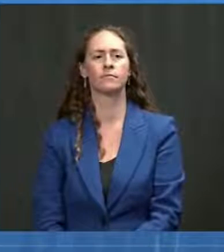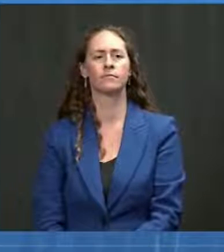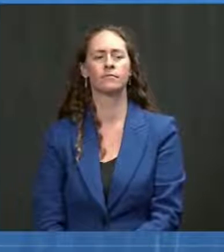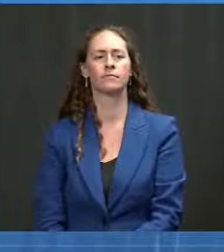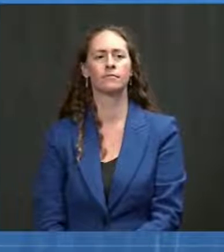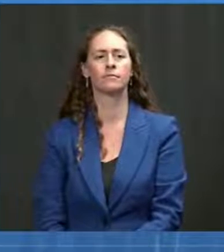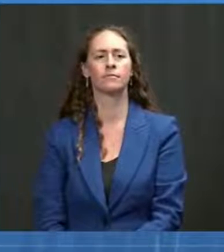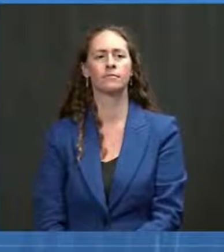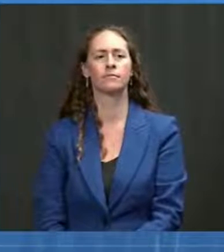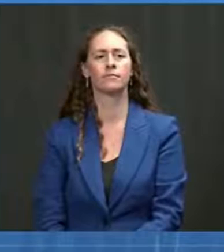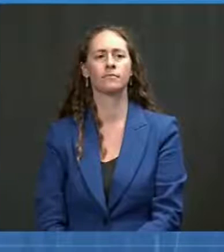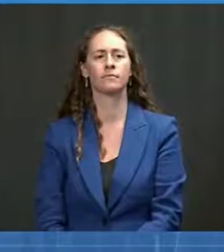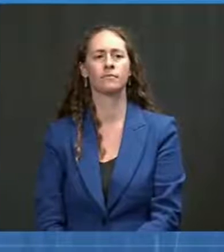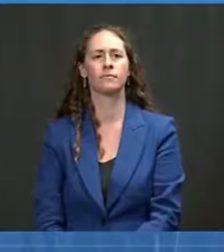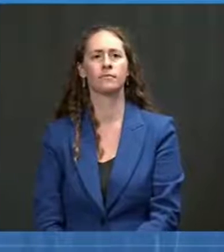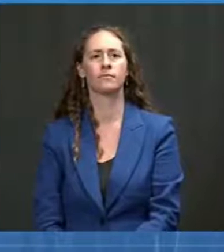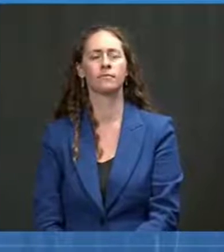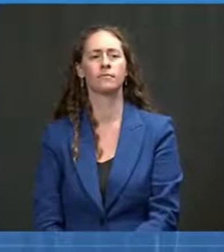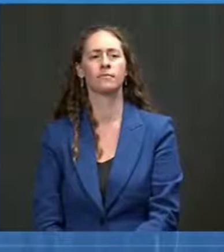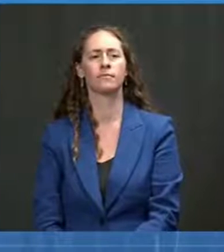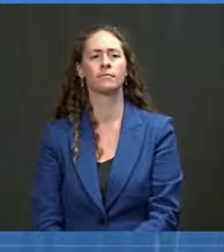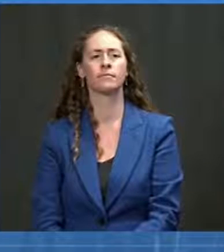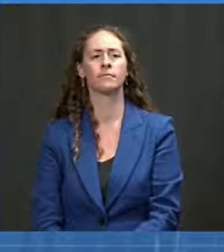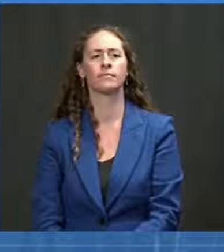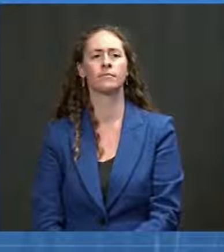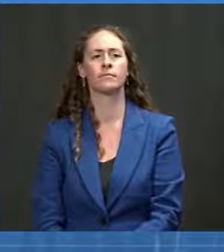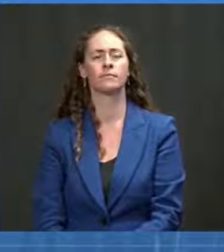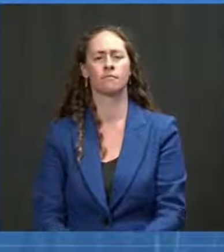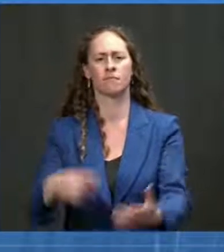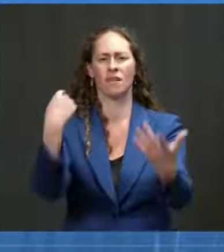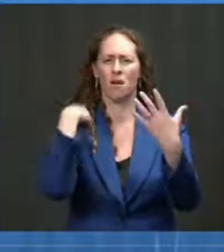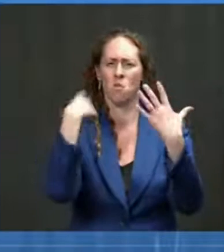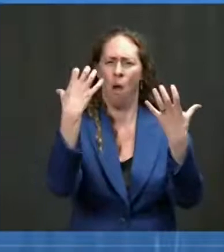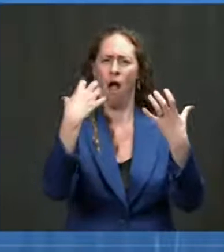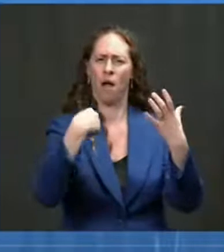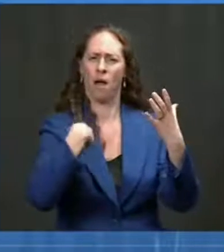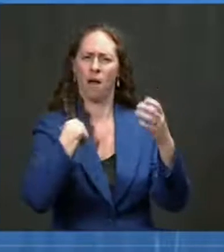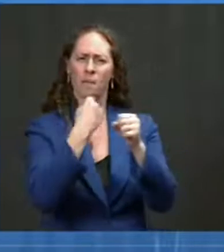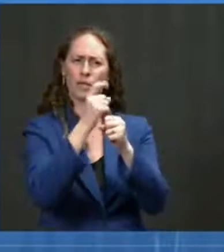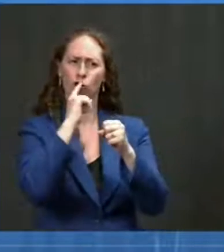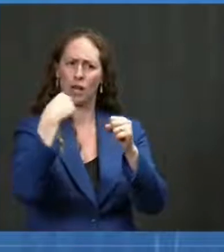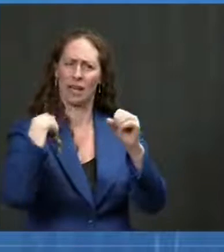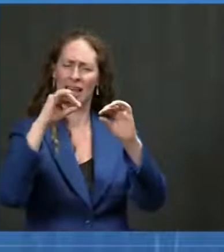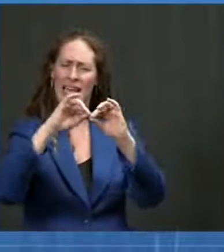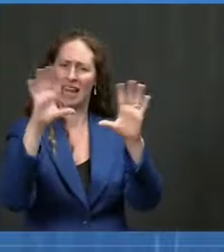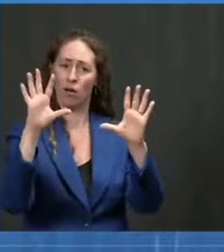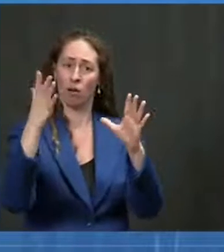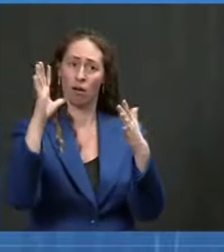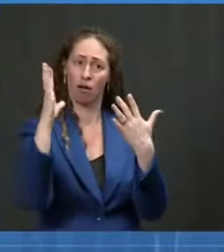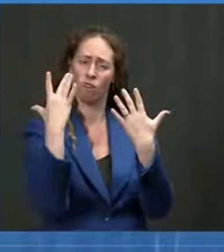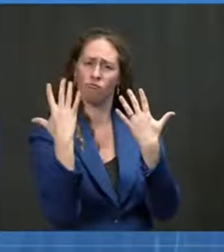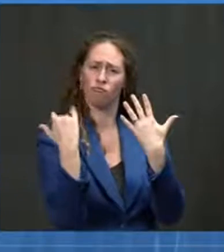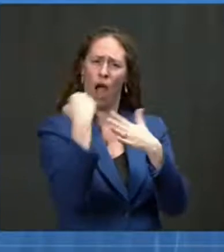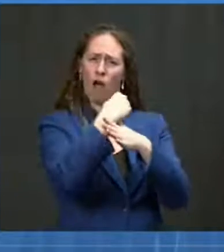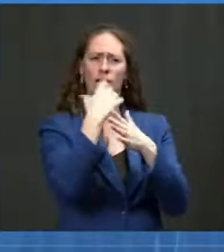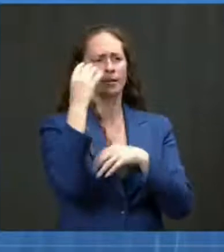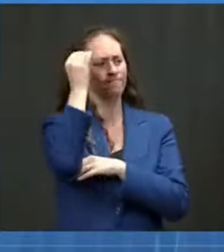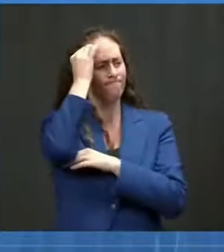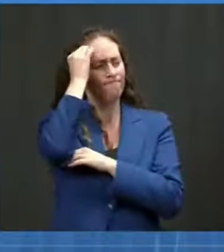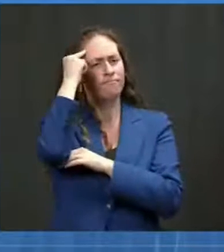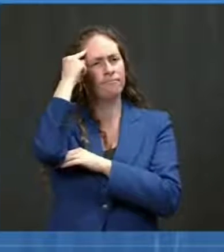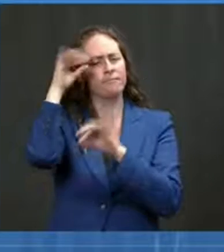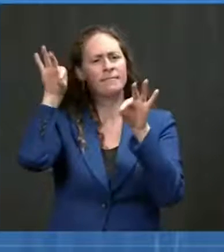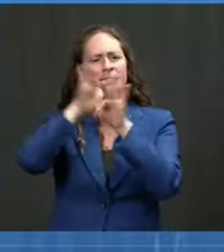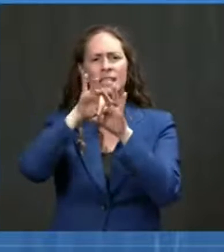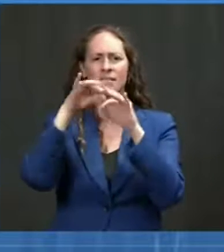variants. To be clear, our top priority is to save lives and prevent severe infections.